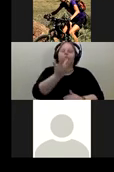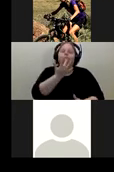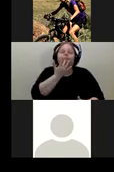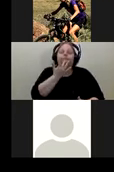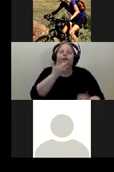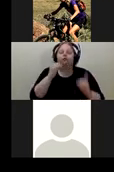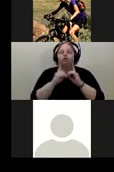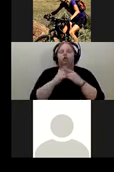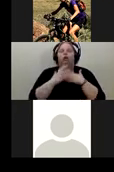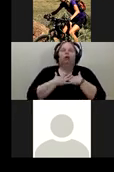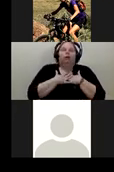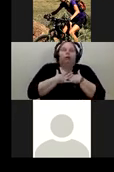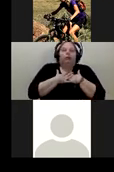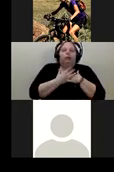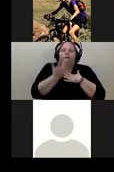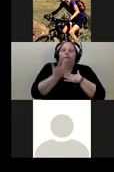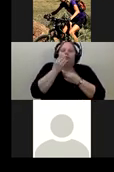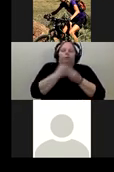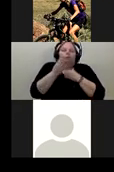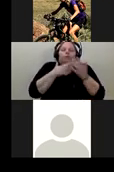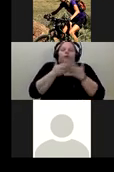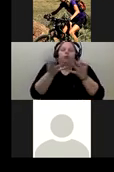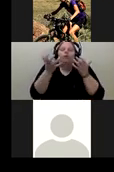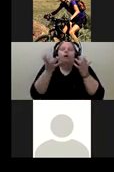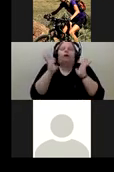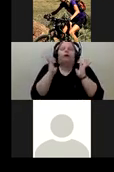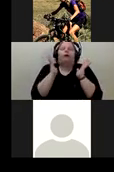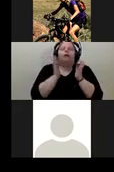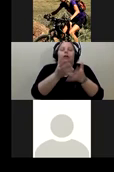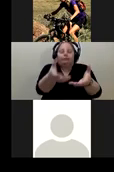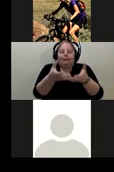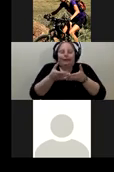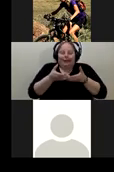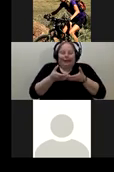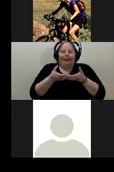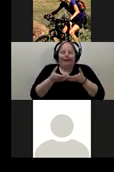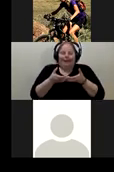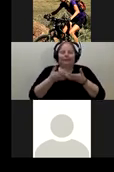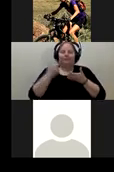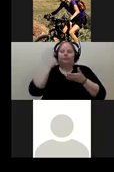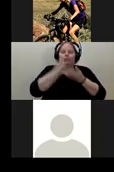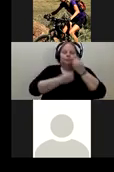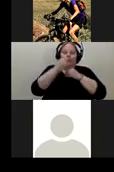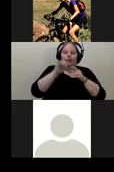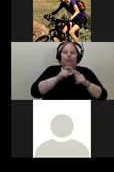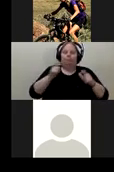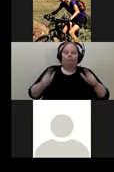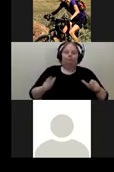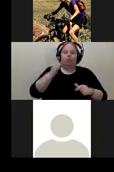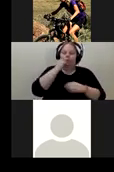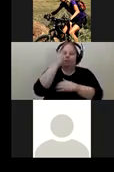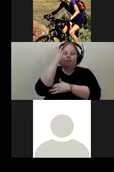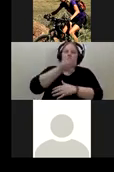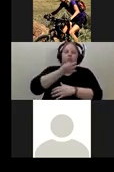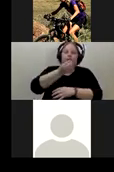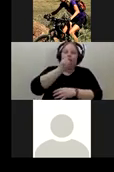or favorite meal of whatever you want, and we're able to just have it. You just had a big breakfast and you're like, I'm about to eat lunch. This is